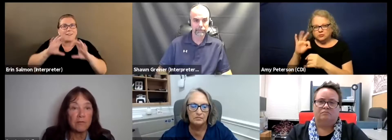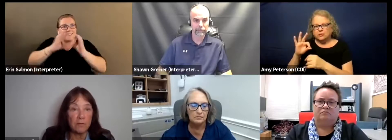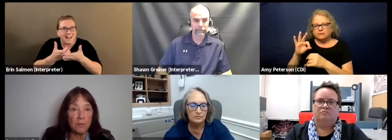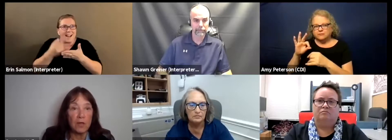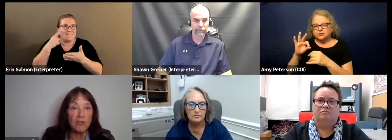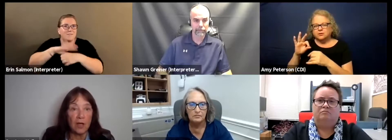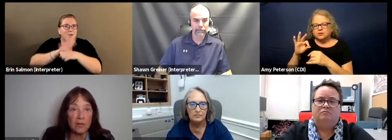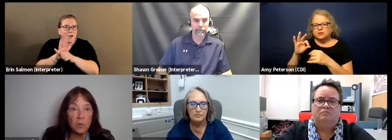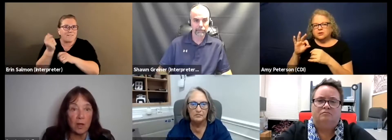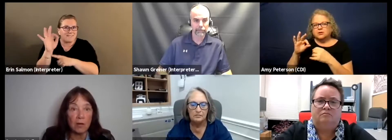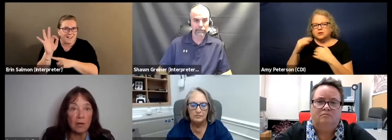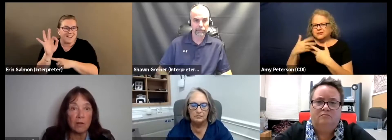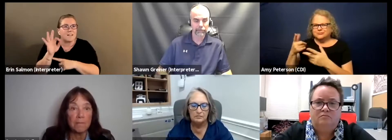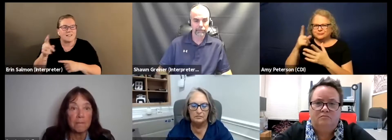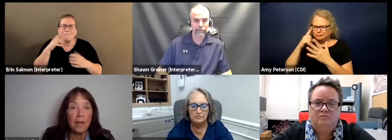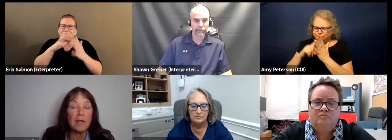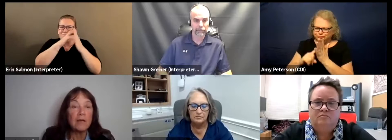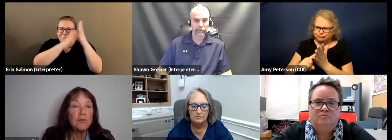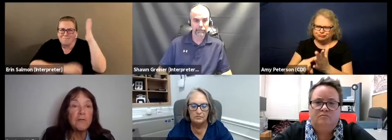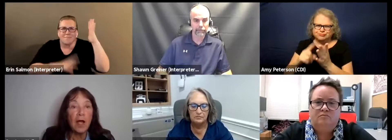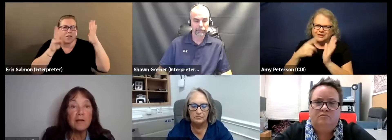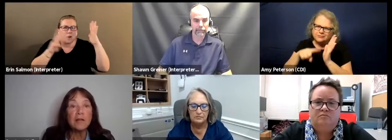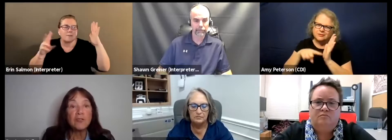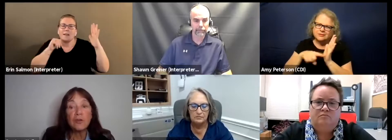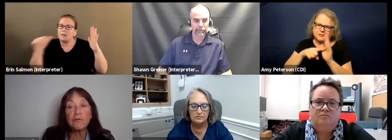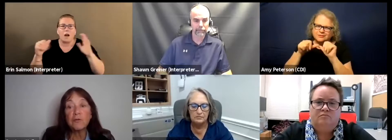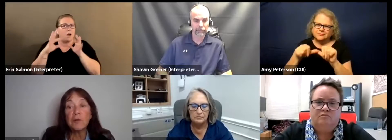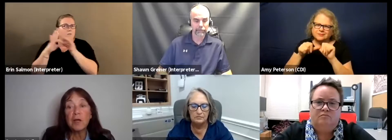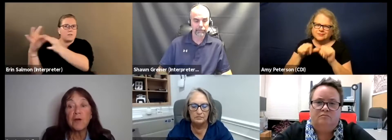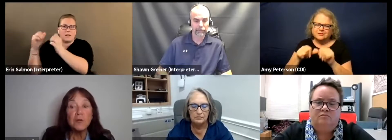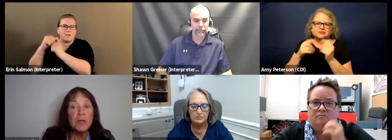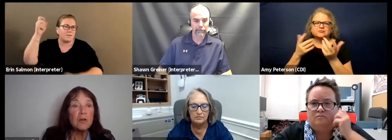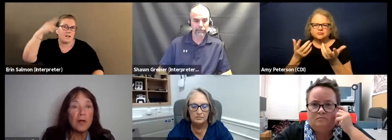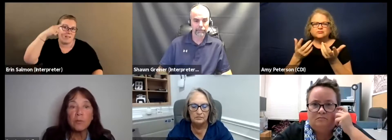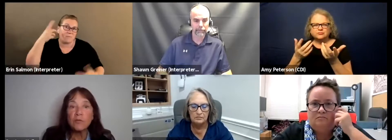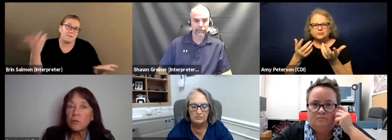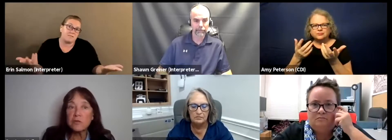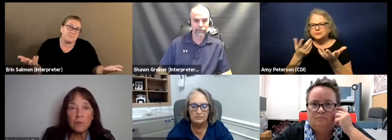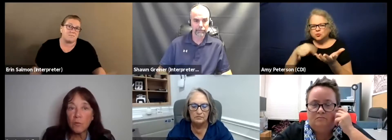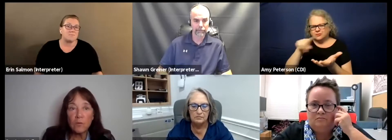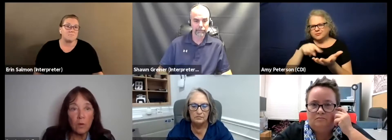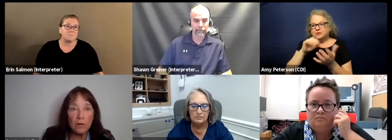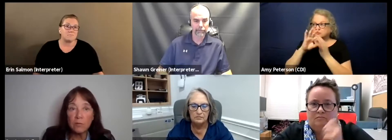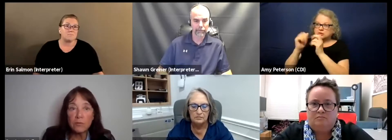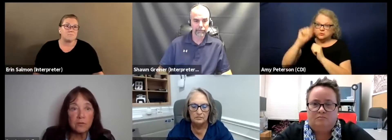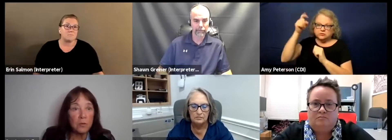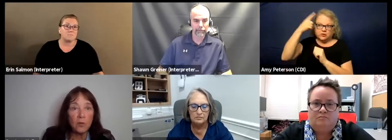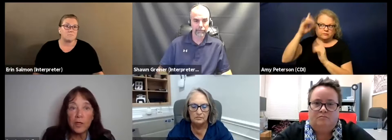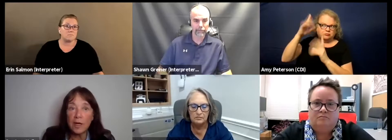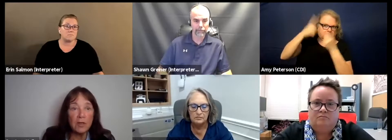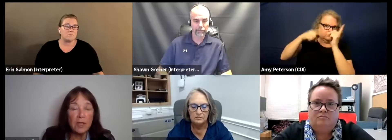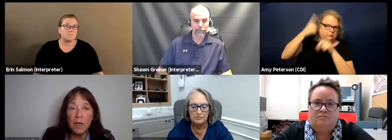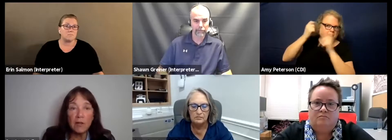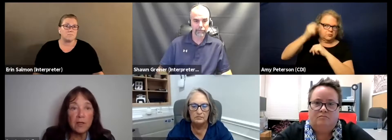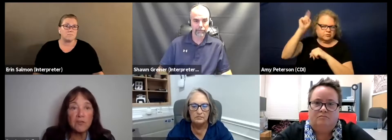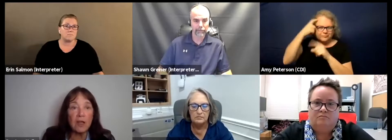with a lot of information as well. If you find, if you find me a credible source. You're more than welcome. We